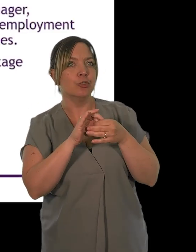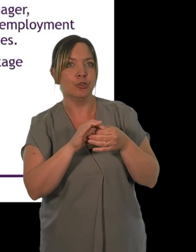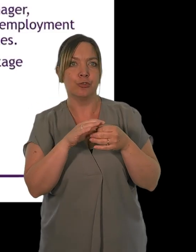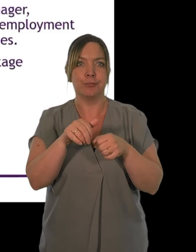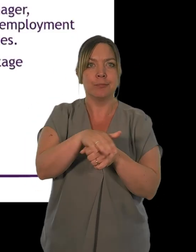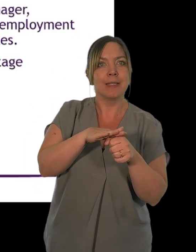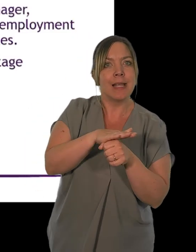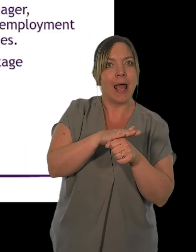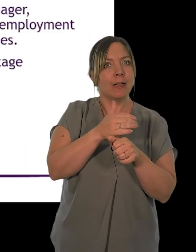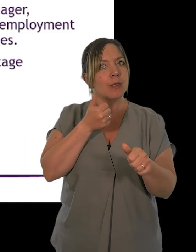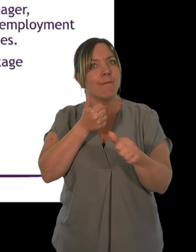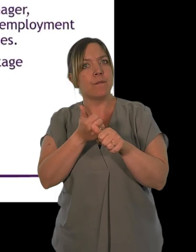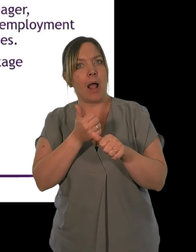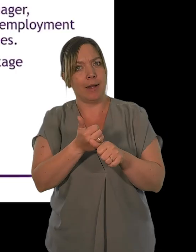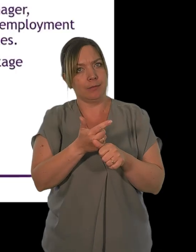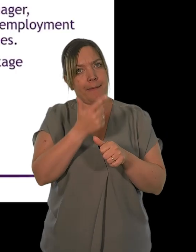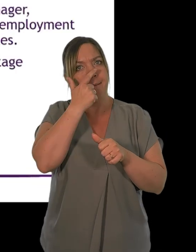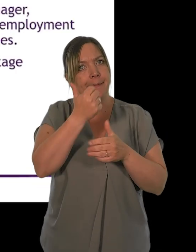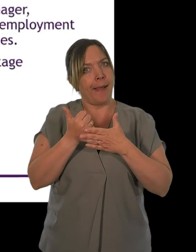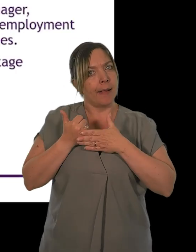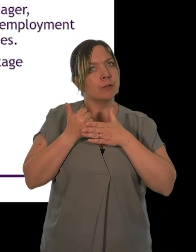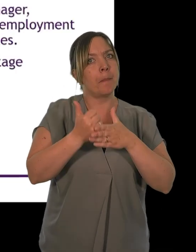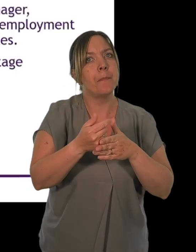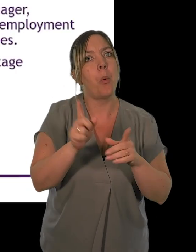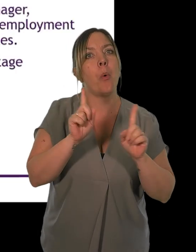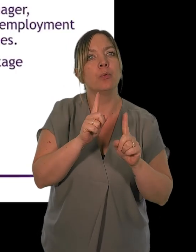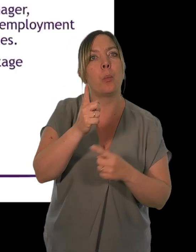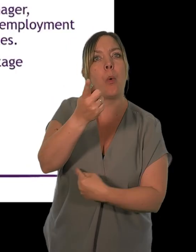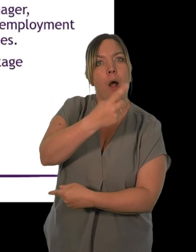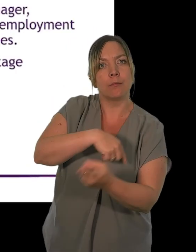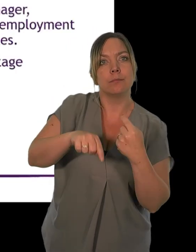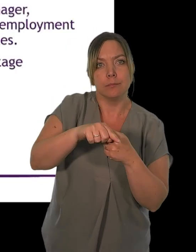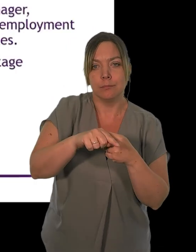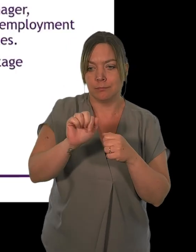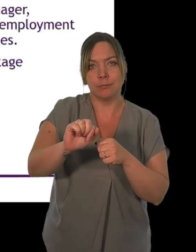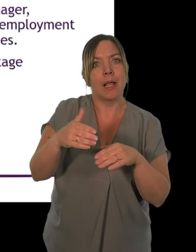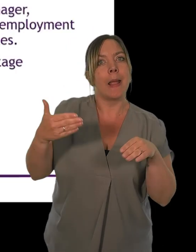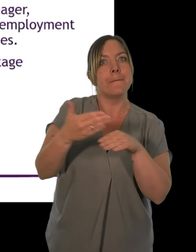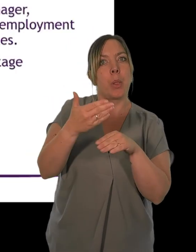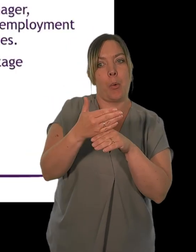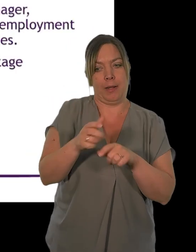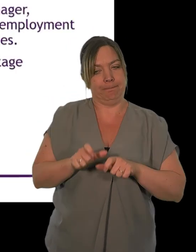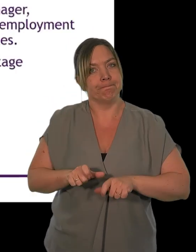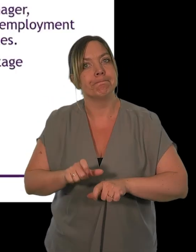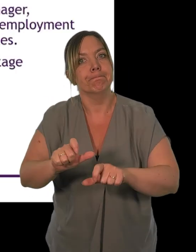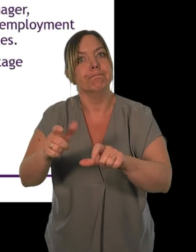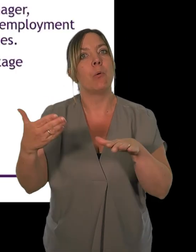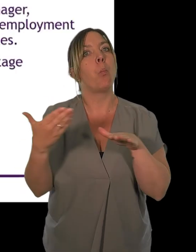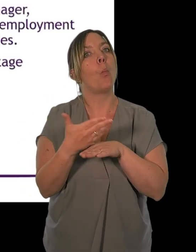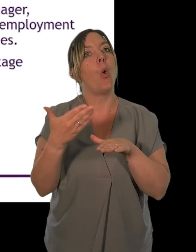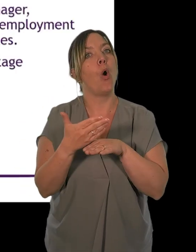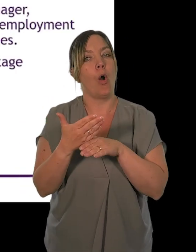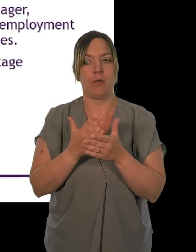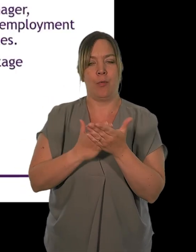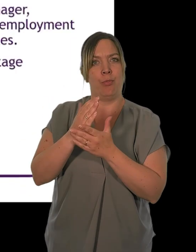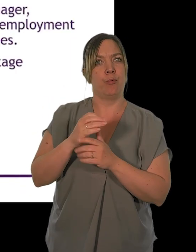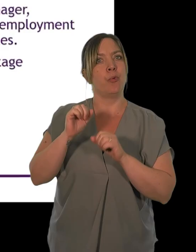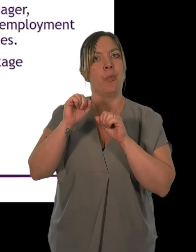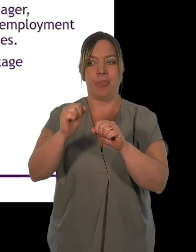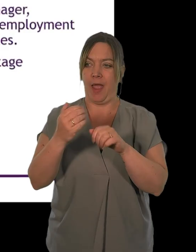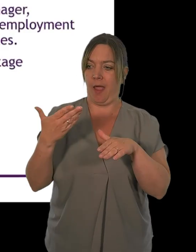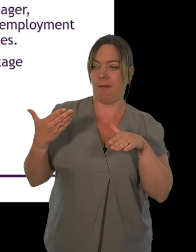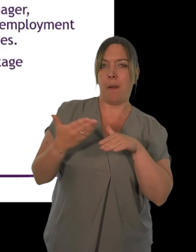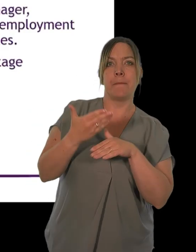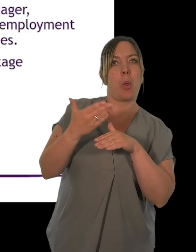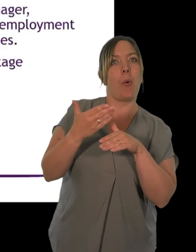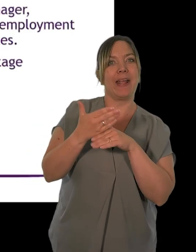focuses on the retention stage of the employee life cycle, so you should avoid a lengthy discussion of the whole employee life